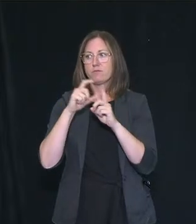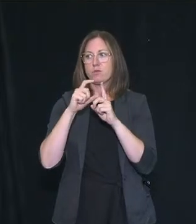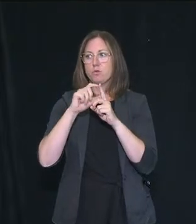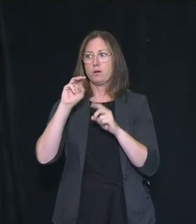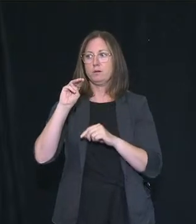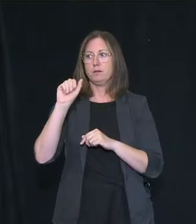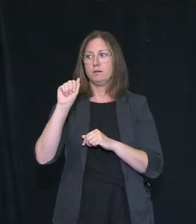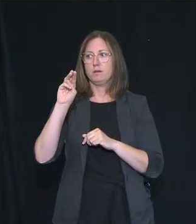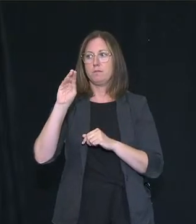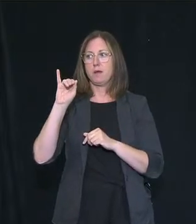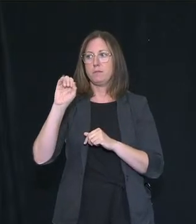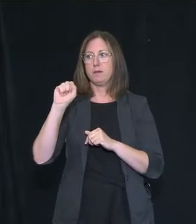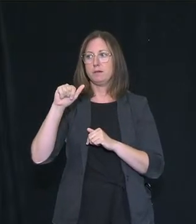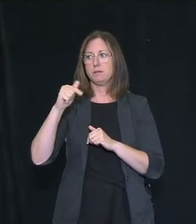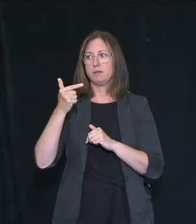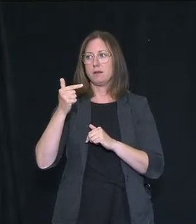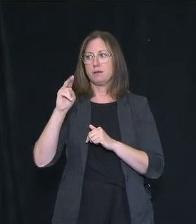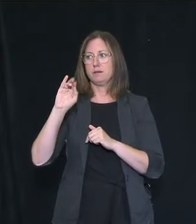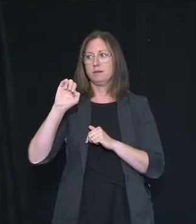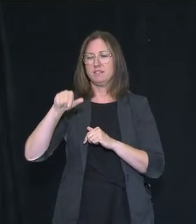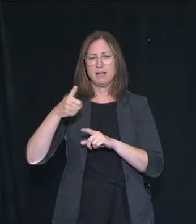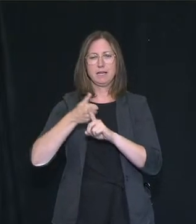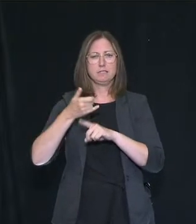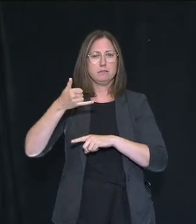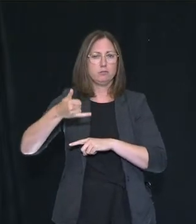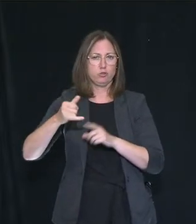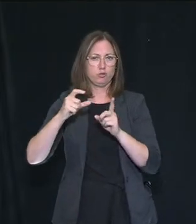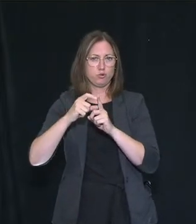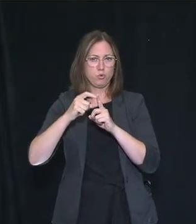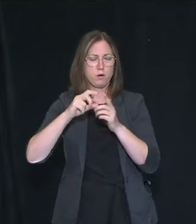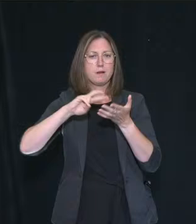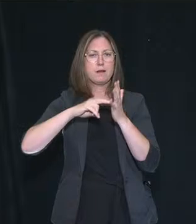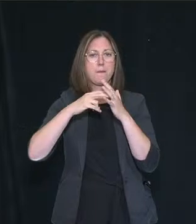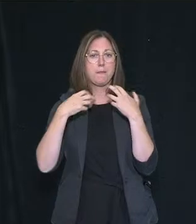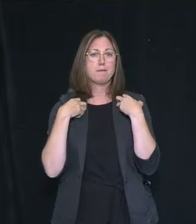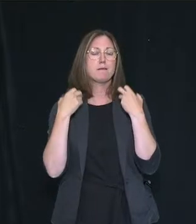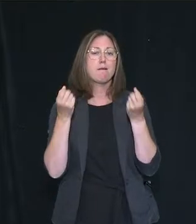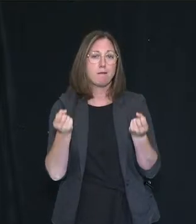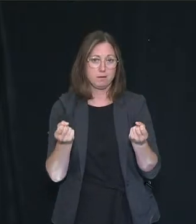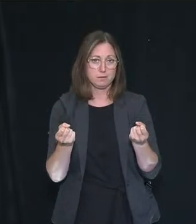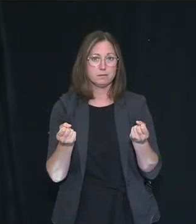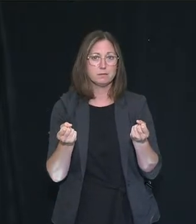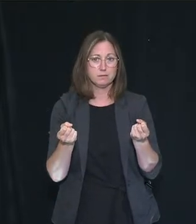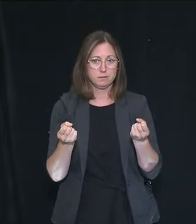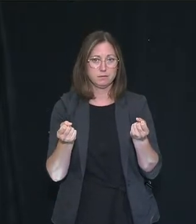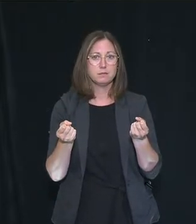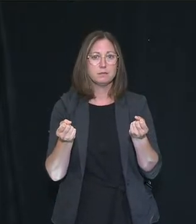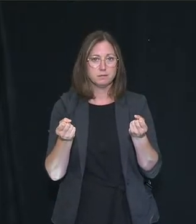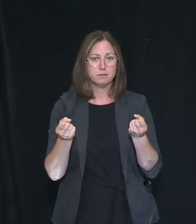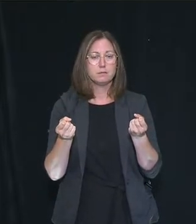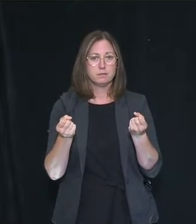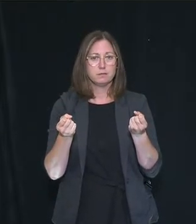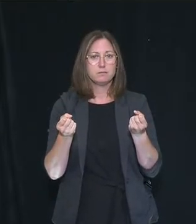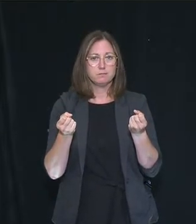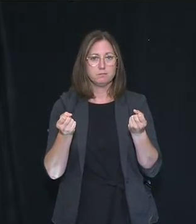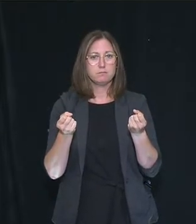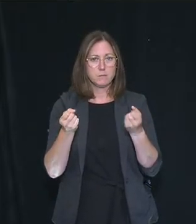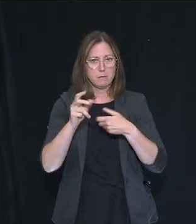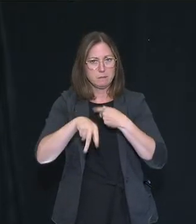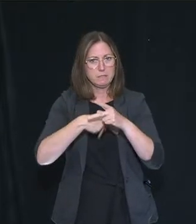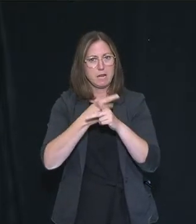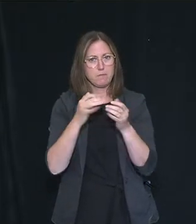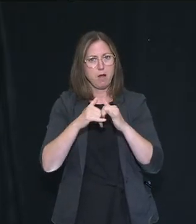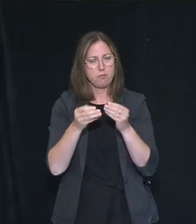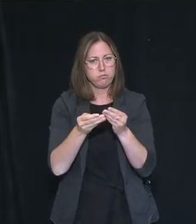Mamisagnek. Mamisagnek is a journey. Mamisagnek is a healing form, a form